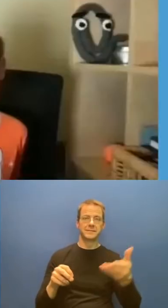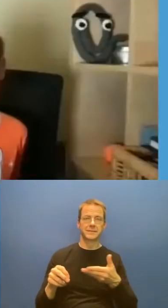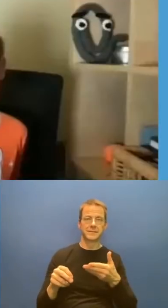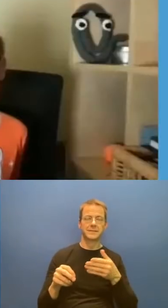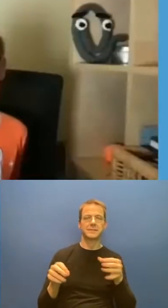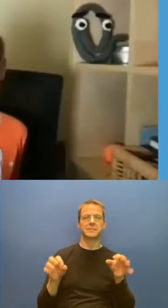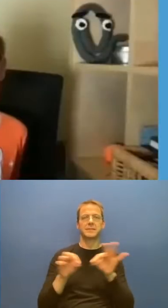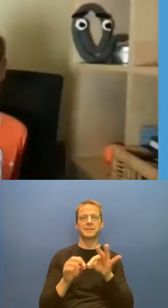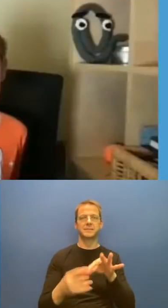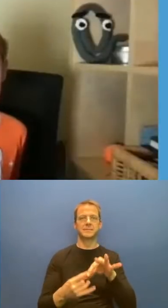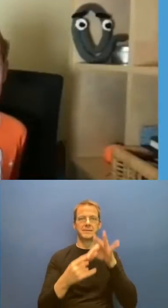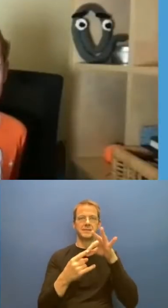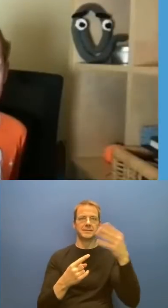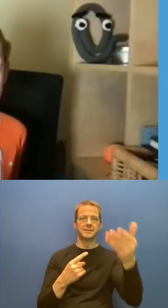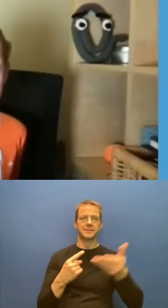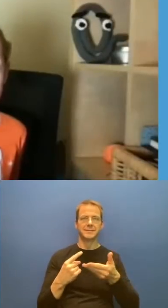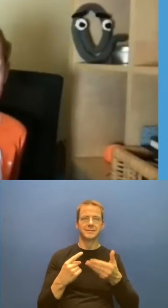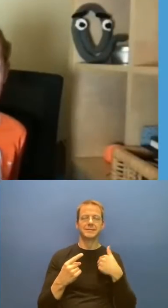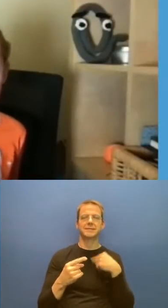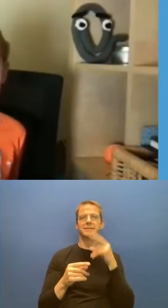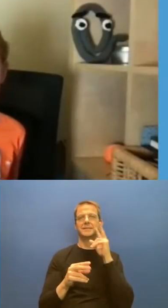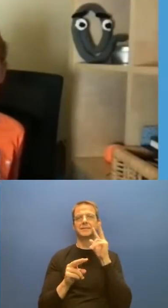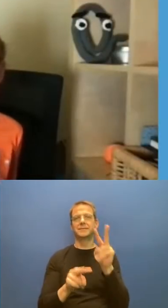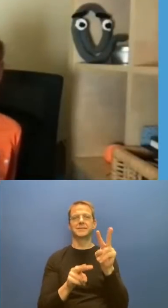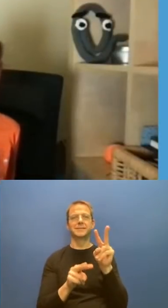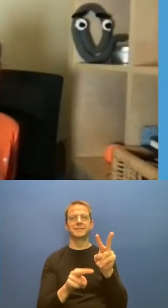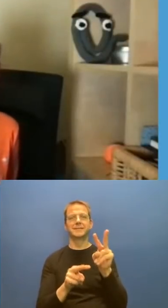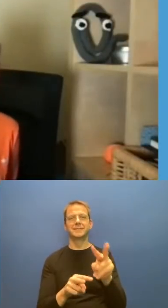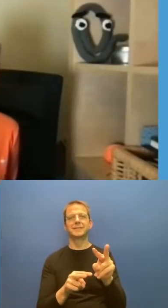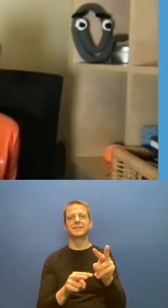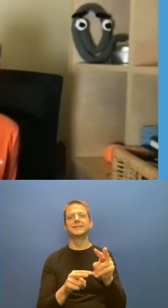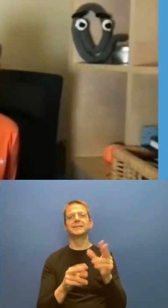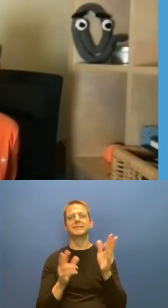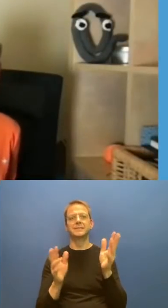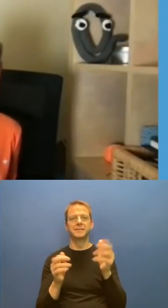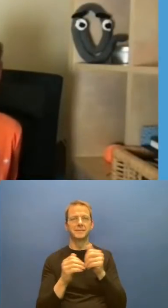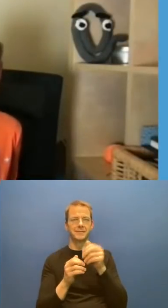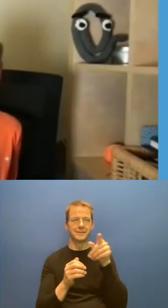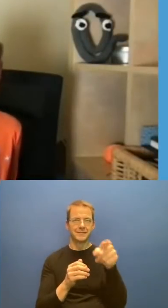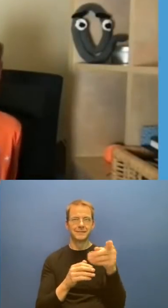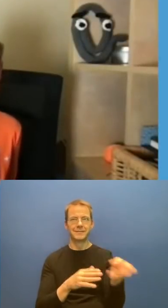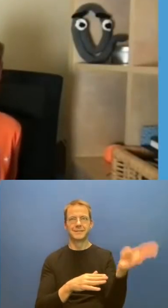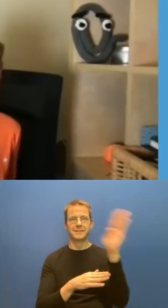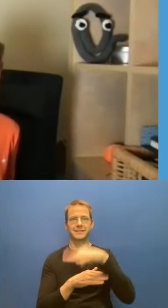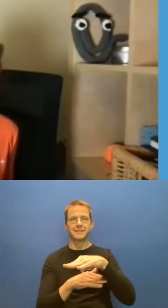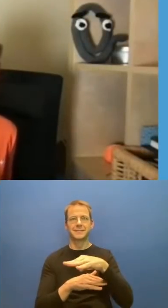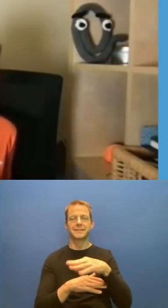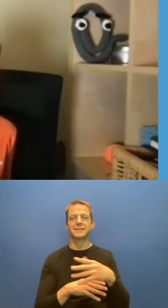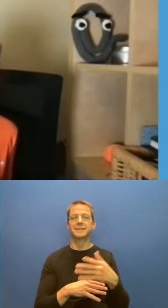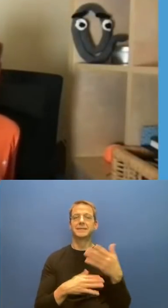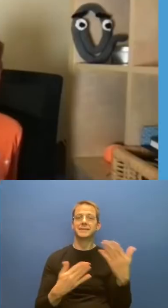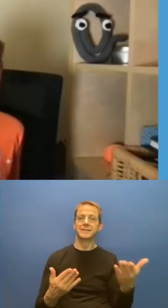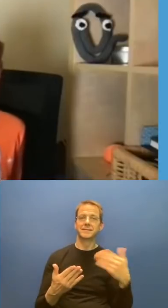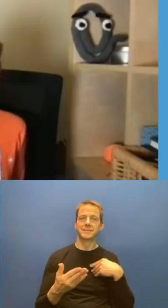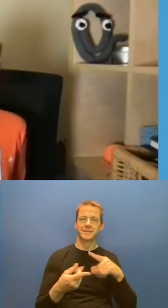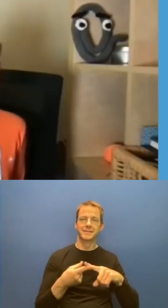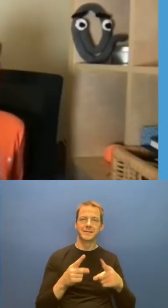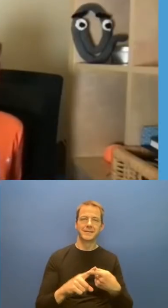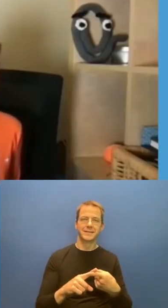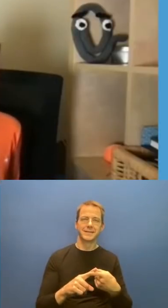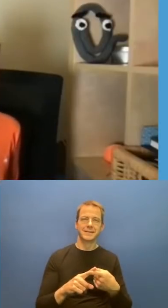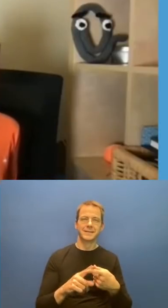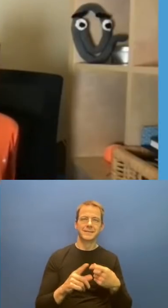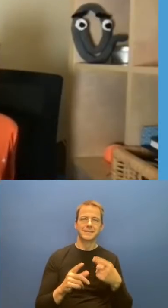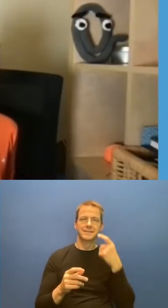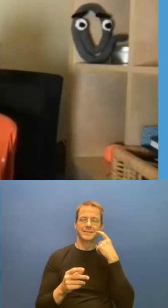to. This is my friend that I am just meeting in the digital space for the first time, Eleanor.